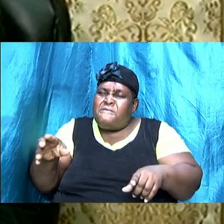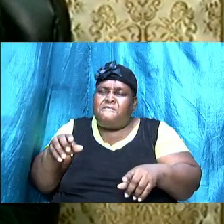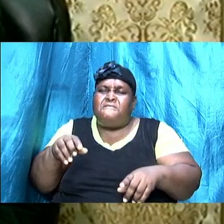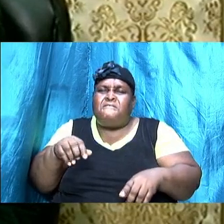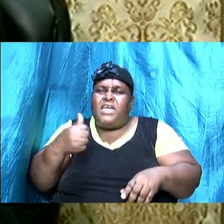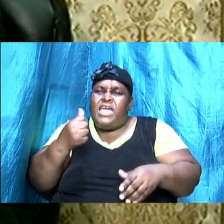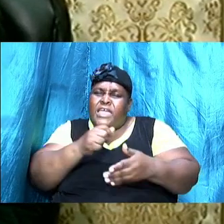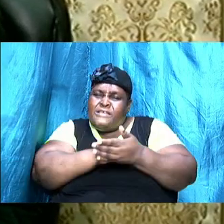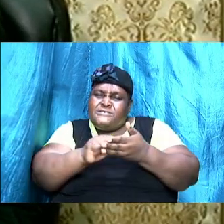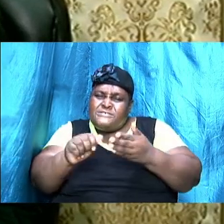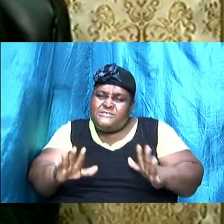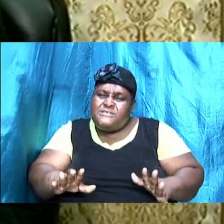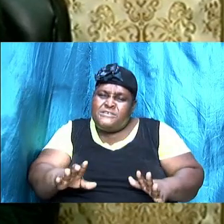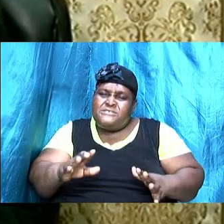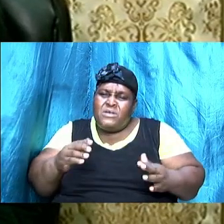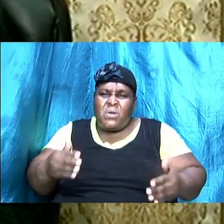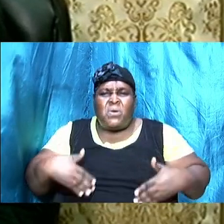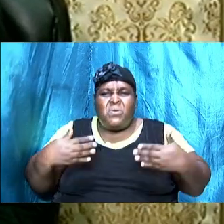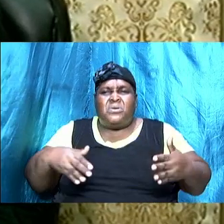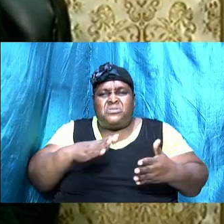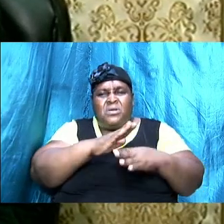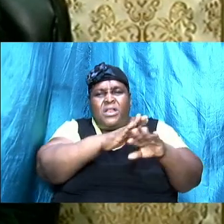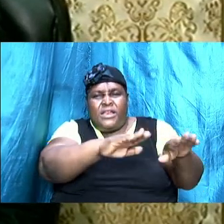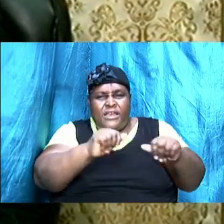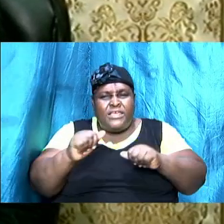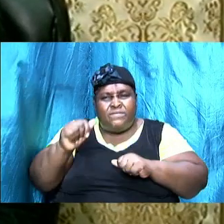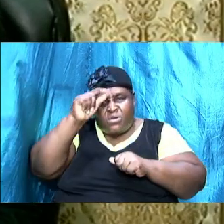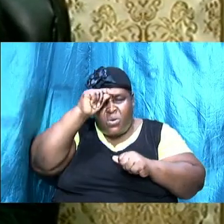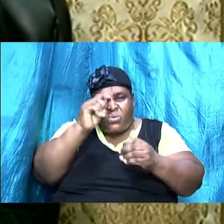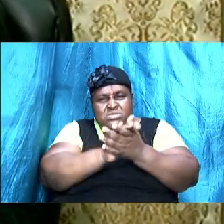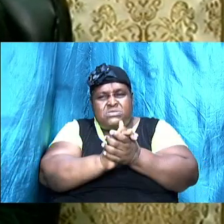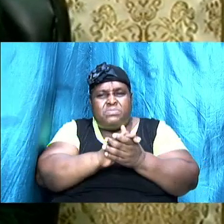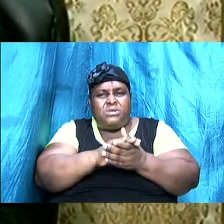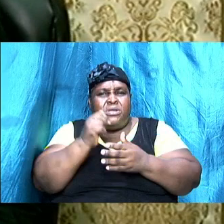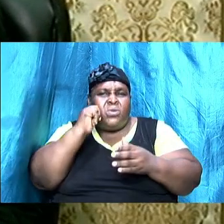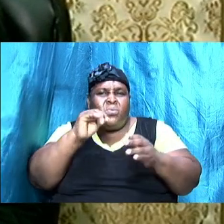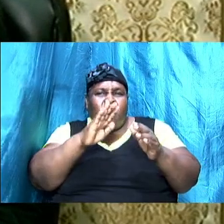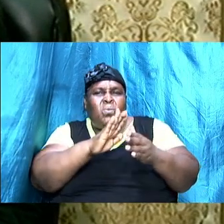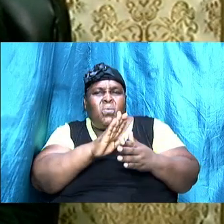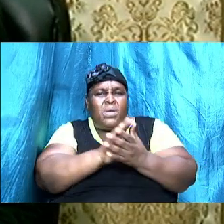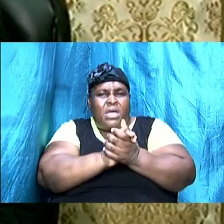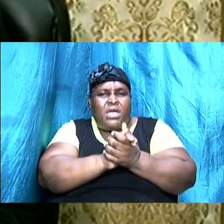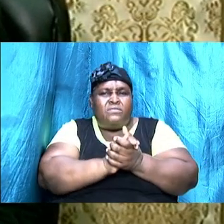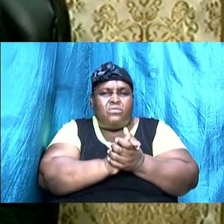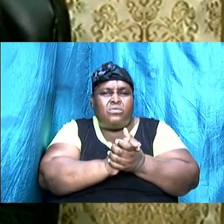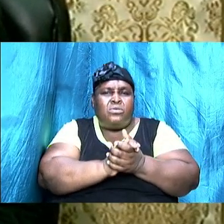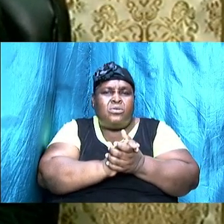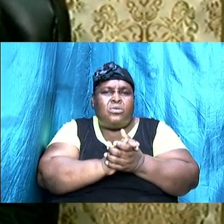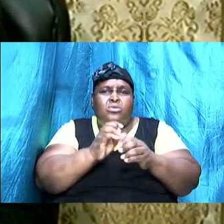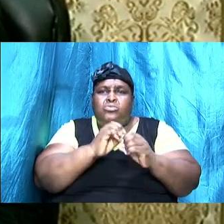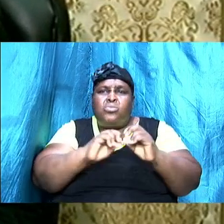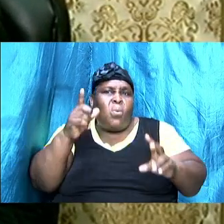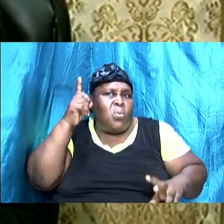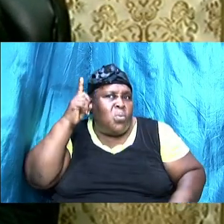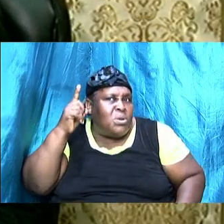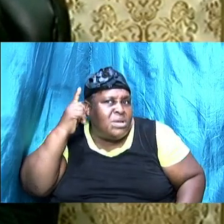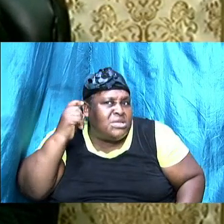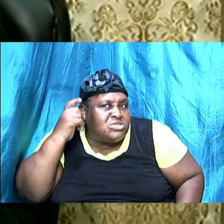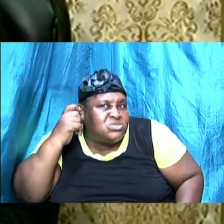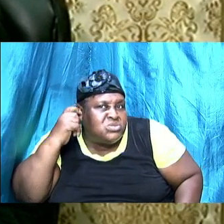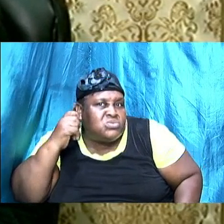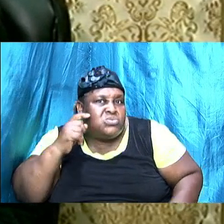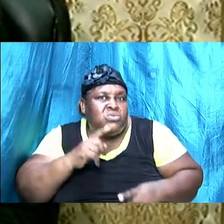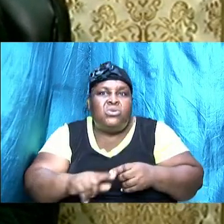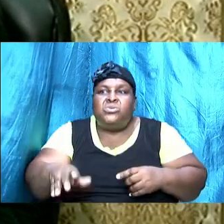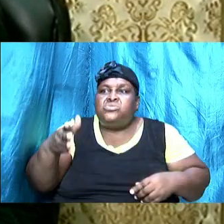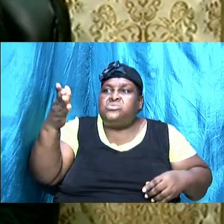to leave your husband or to leave your wife, don't take no more of that. Don't listen to them. I give you